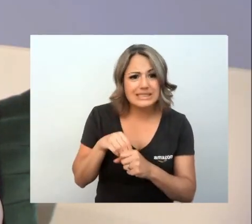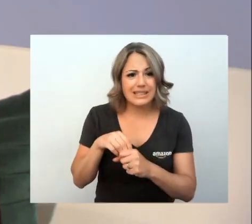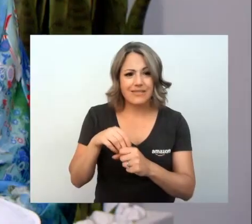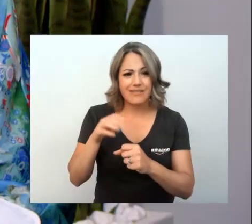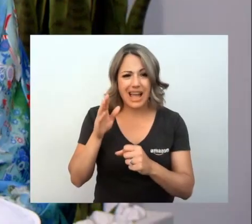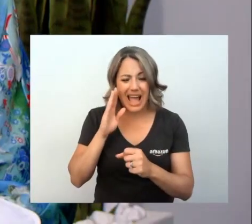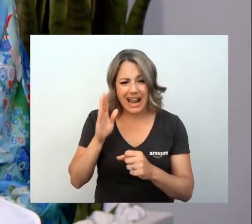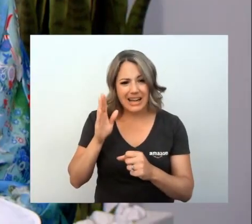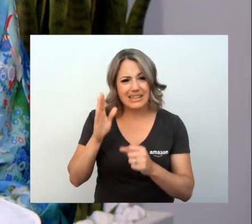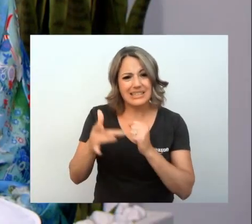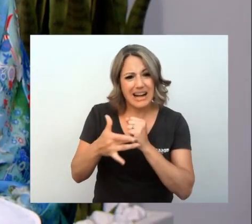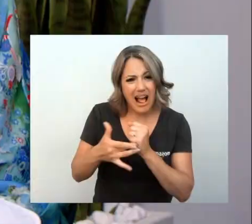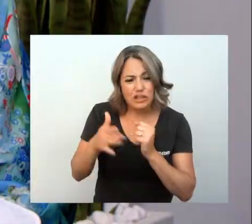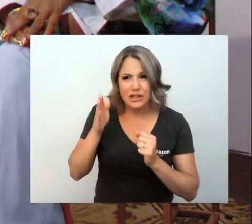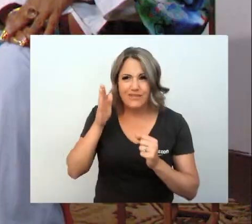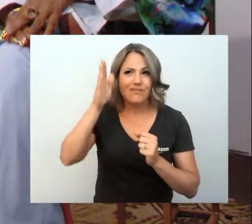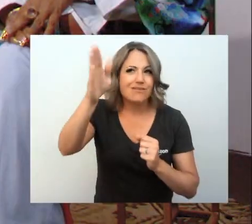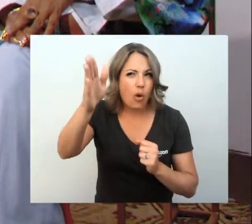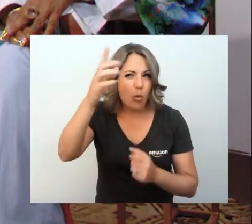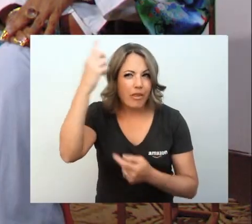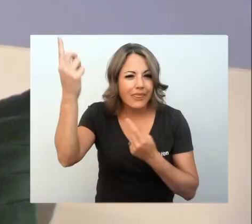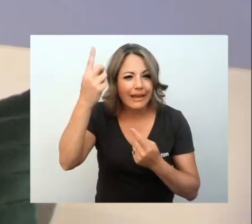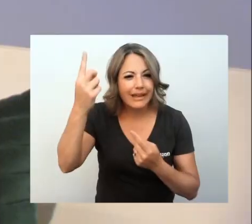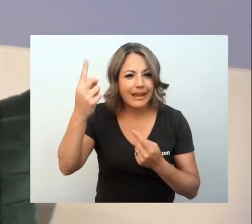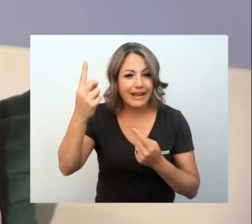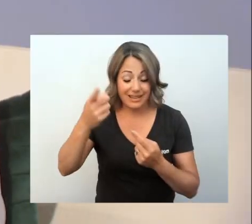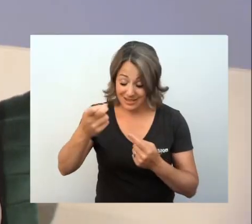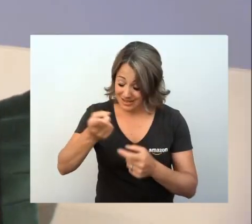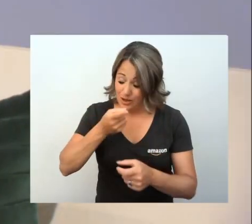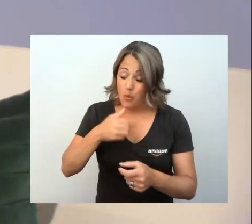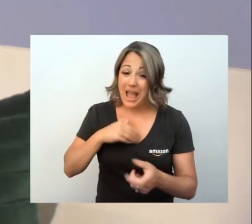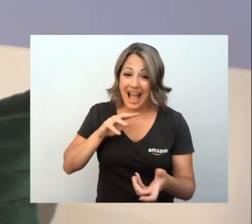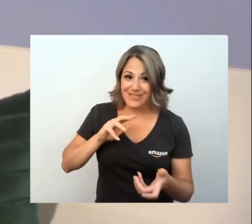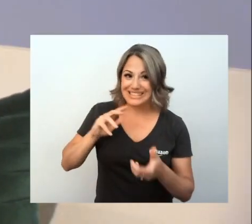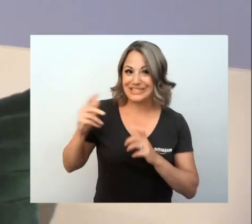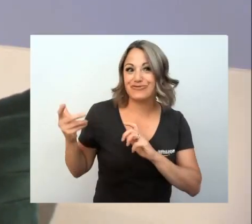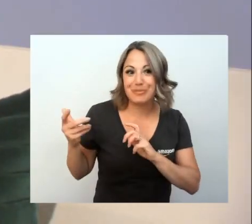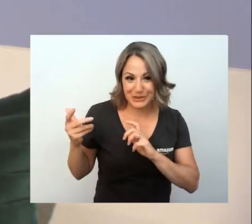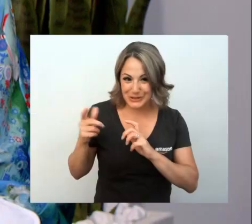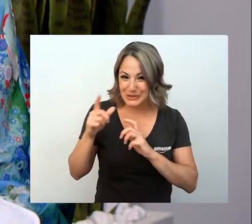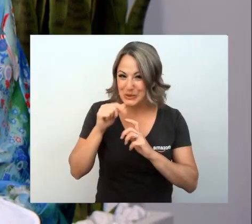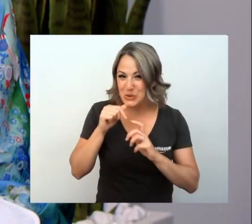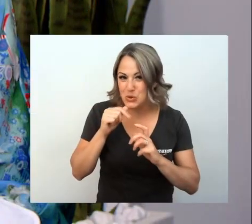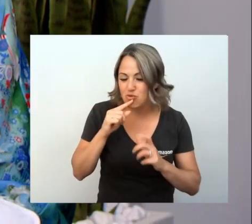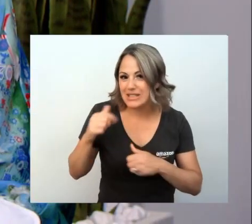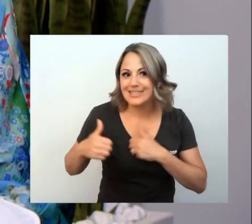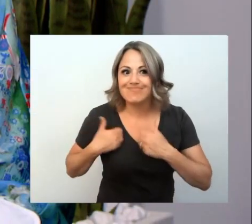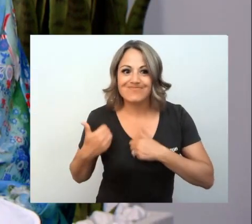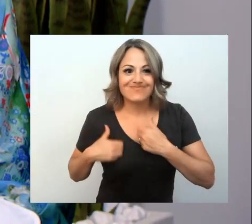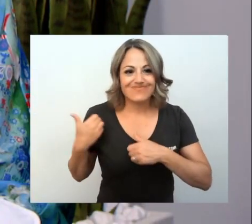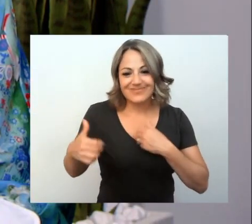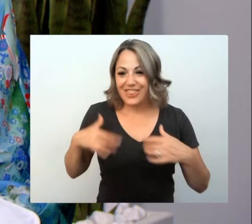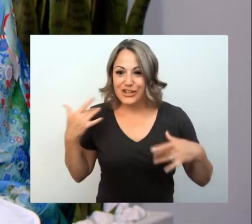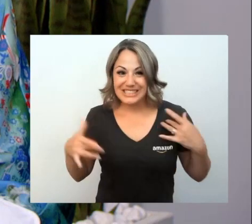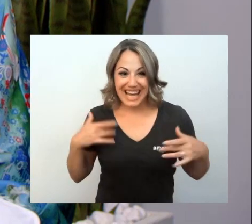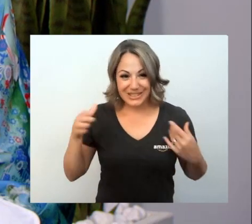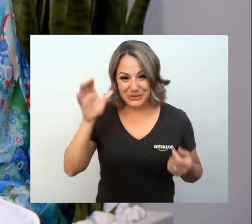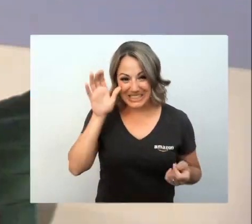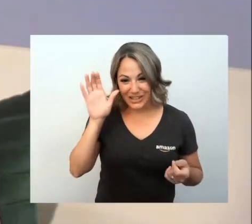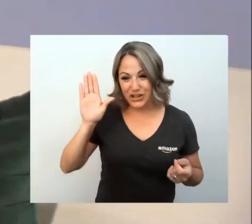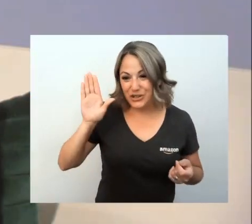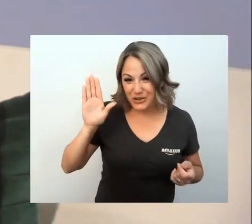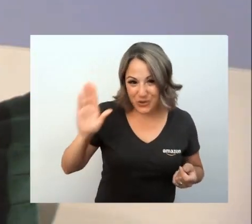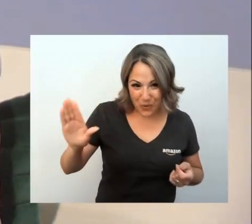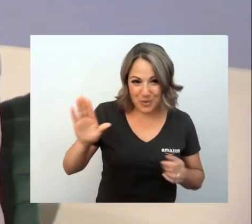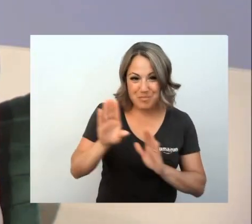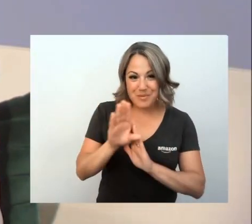and think about technology. So, we've got disruptors that are watching this right now and that are excited to hear,